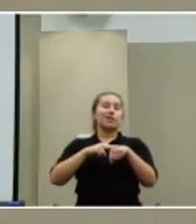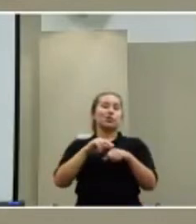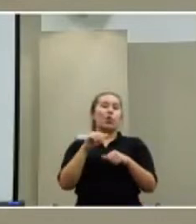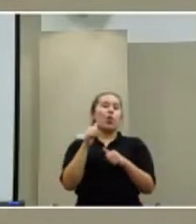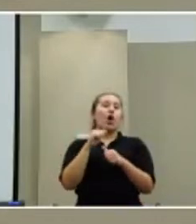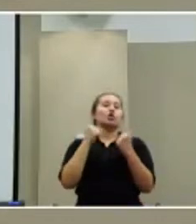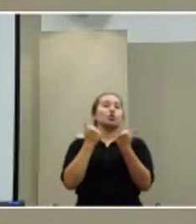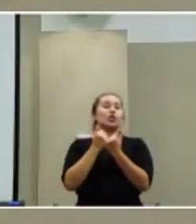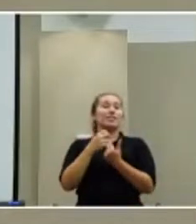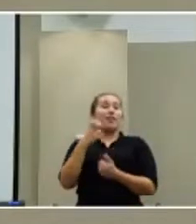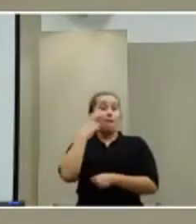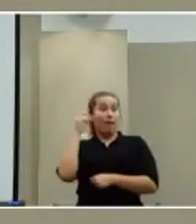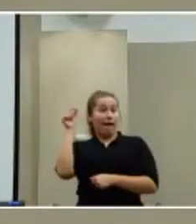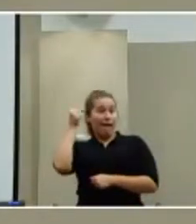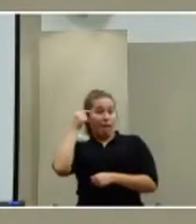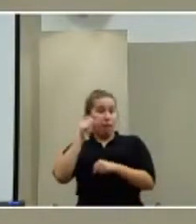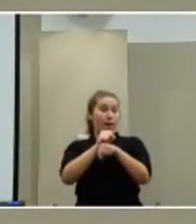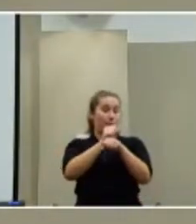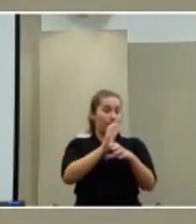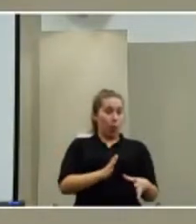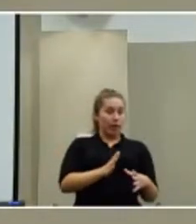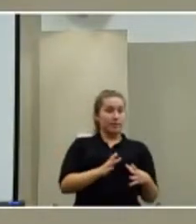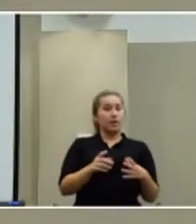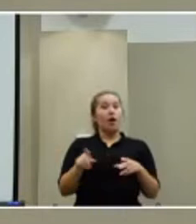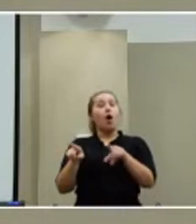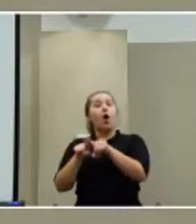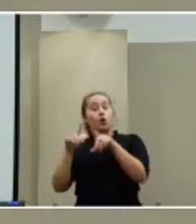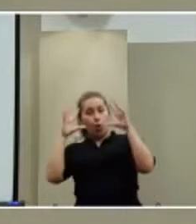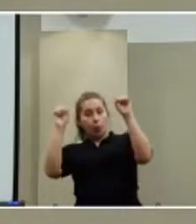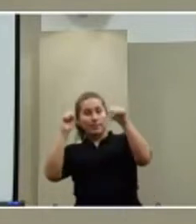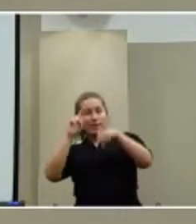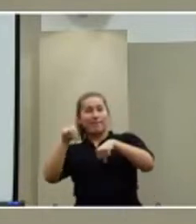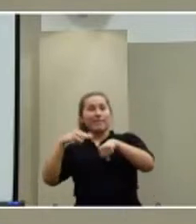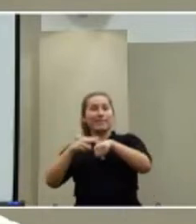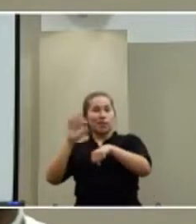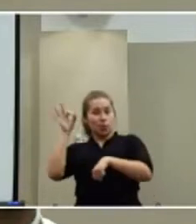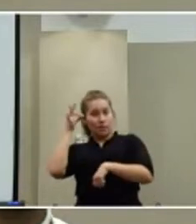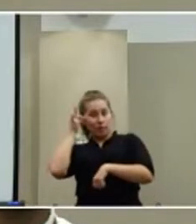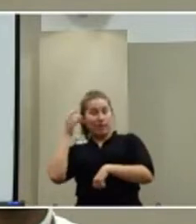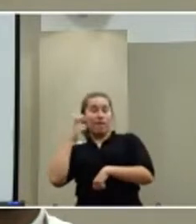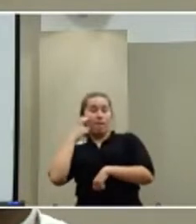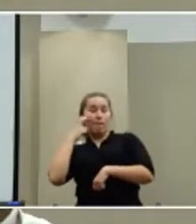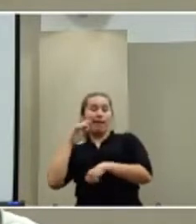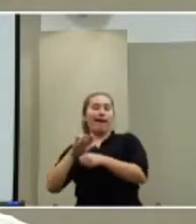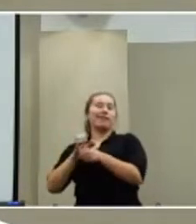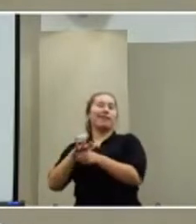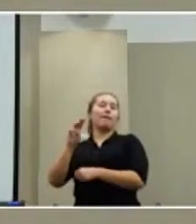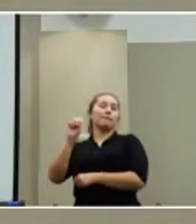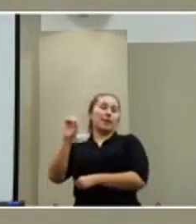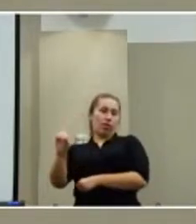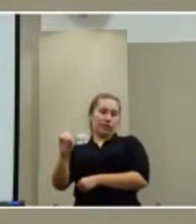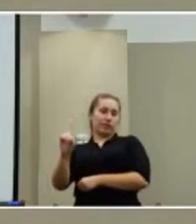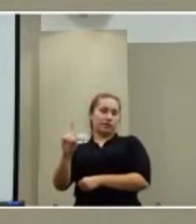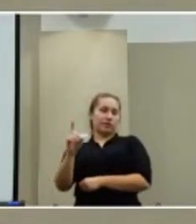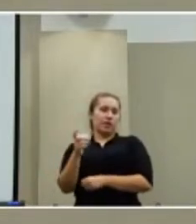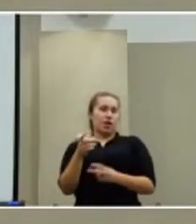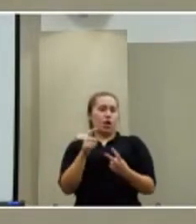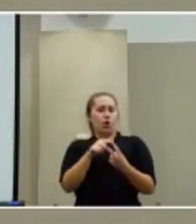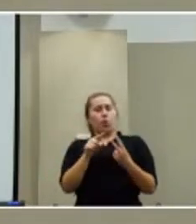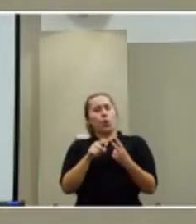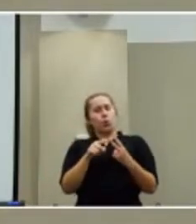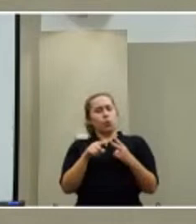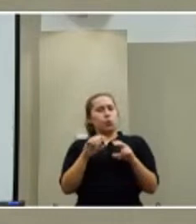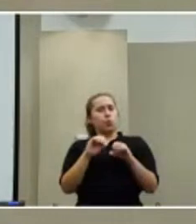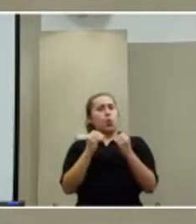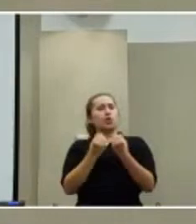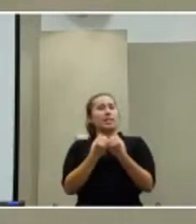Government Employees. I'm also the president of the National Federation of the Blind of Maryland. With those two entities, we